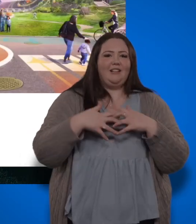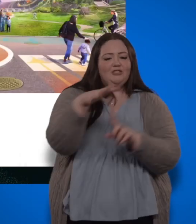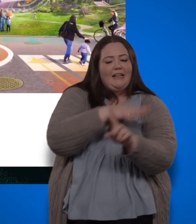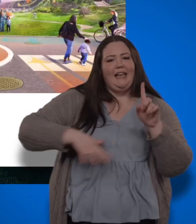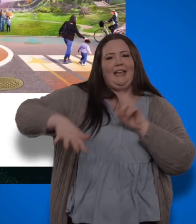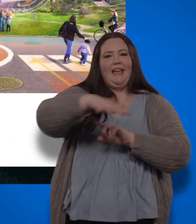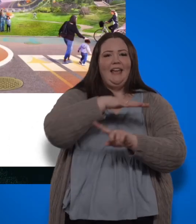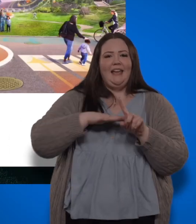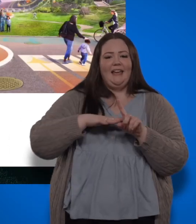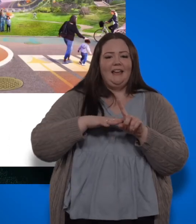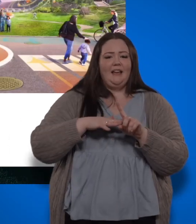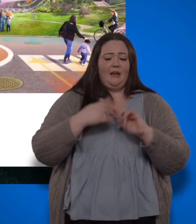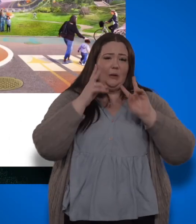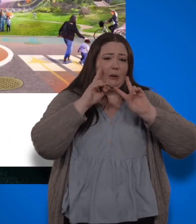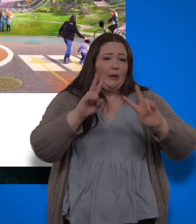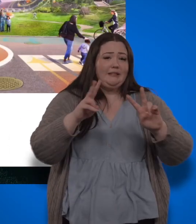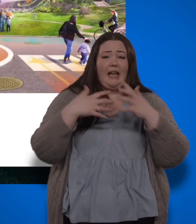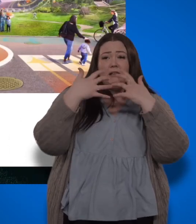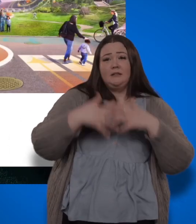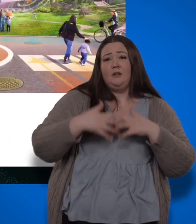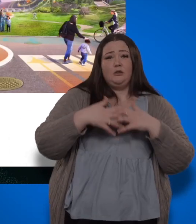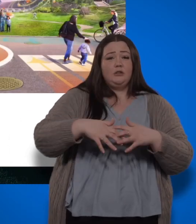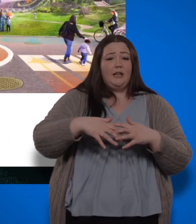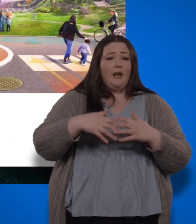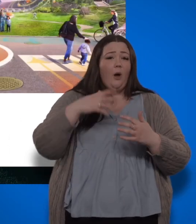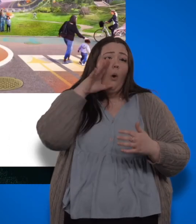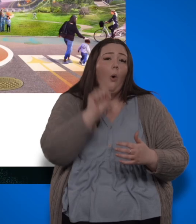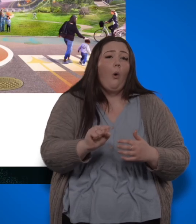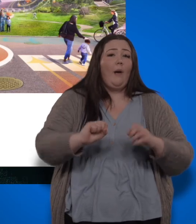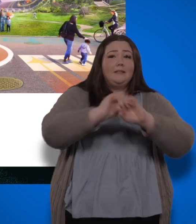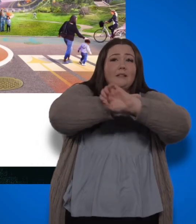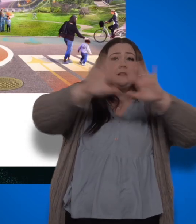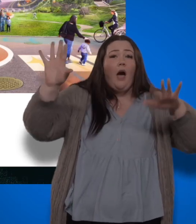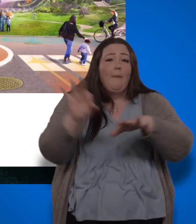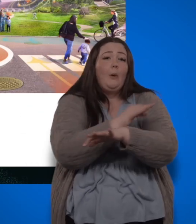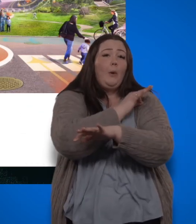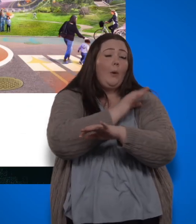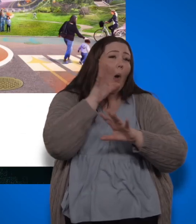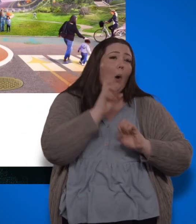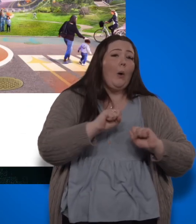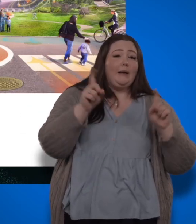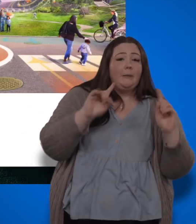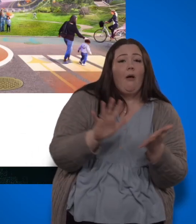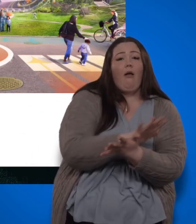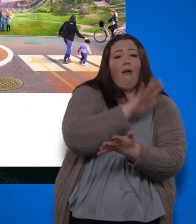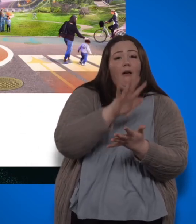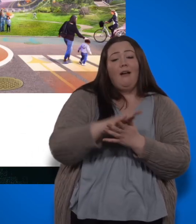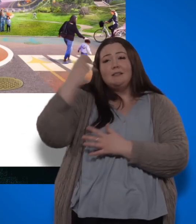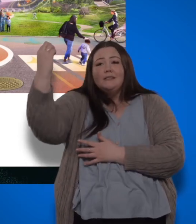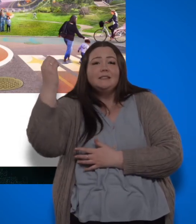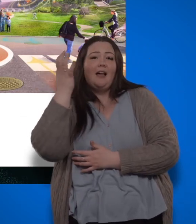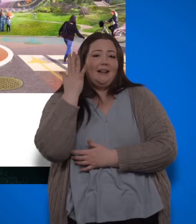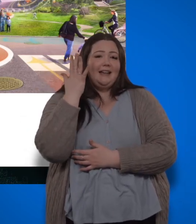the technologically enhanced city. Notice it's always got very blue sky. It's always very sunny in technologically enhanced